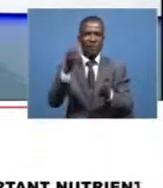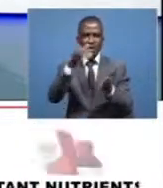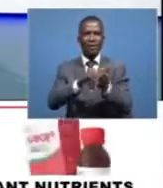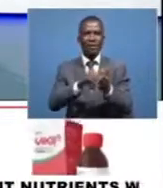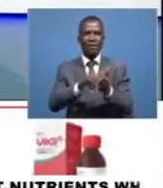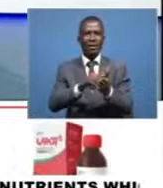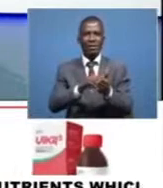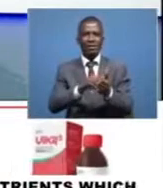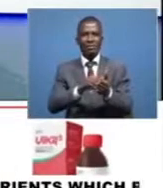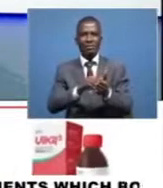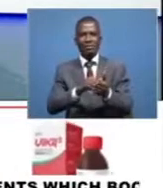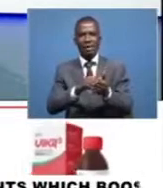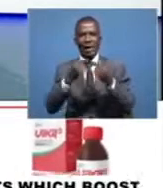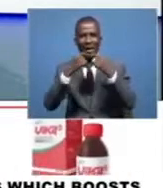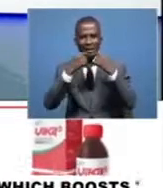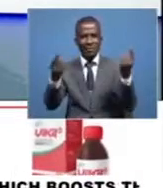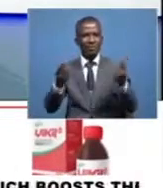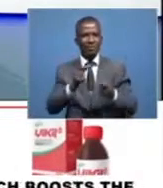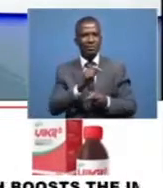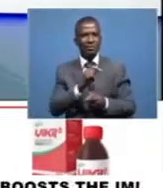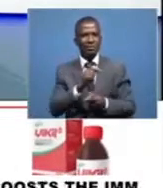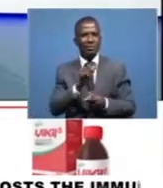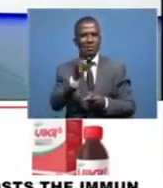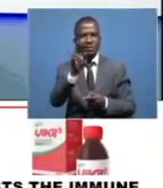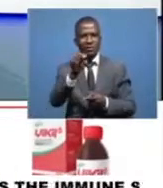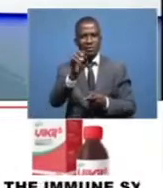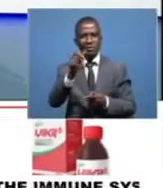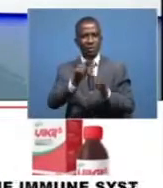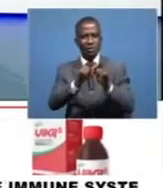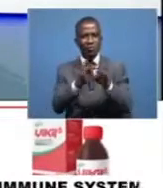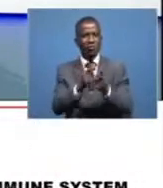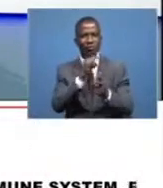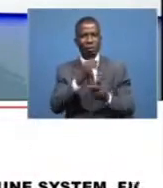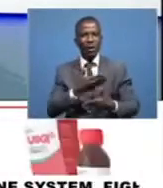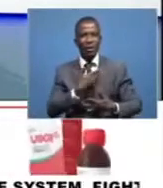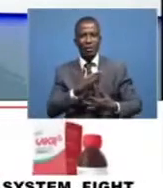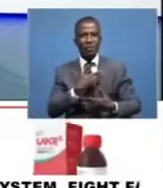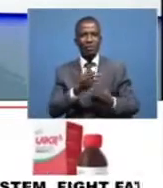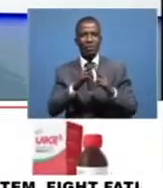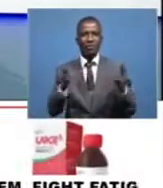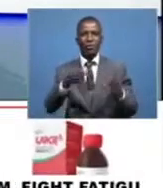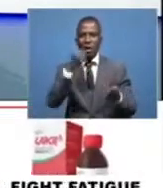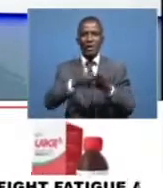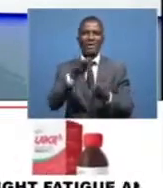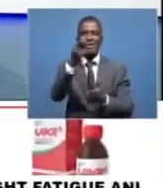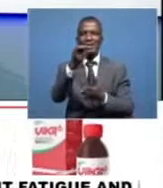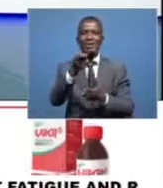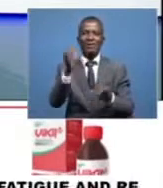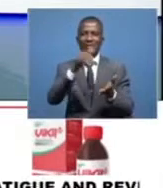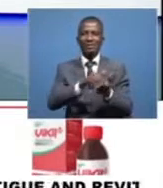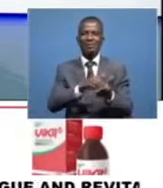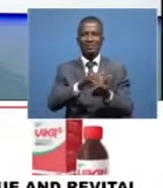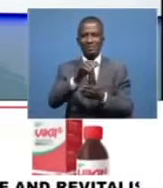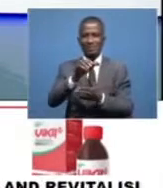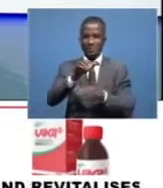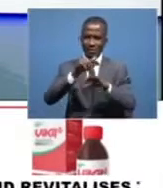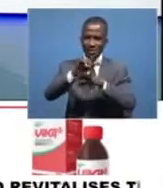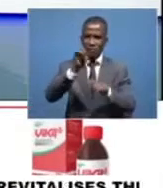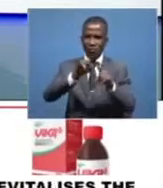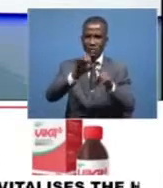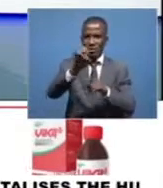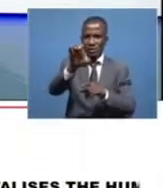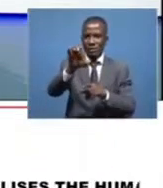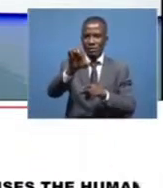of the ruling, an application to reopen the case, and also to subpoena the chairperson of